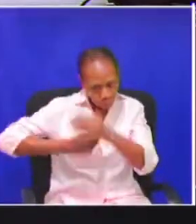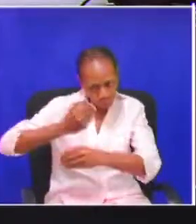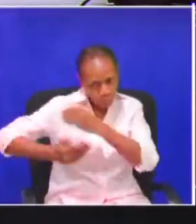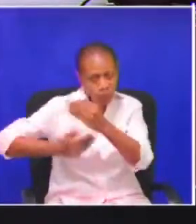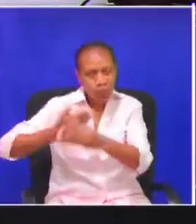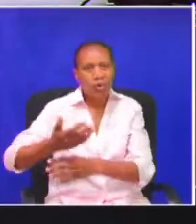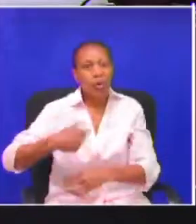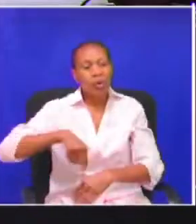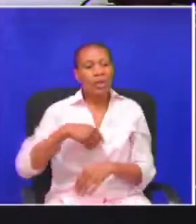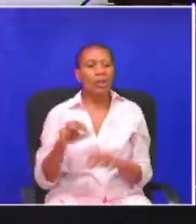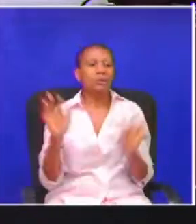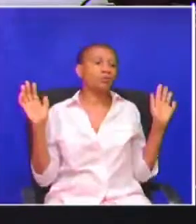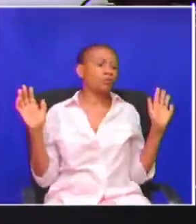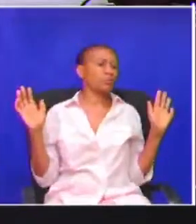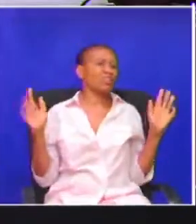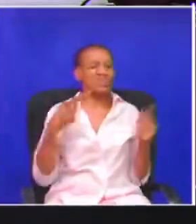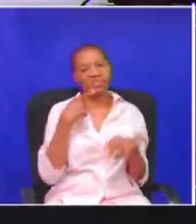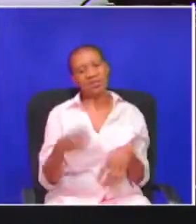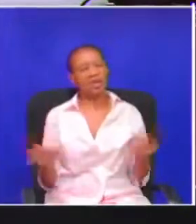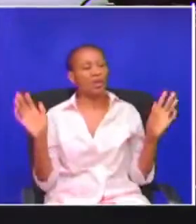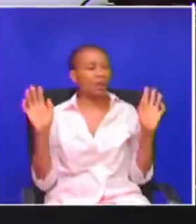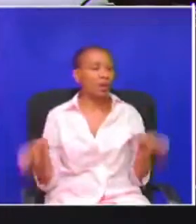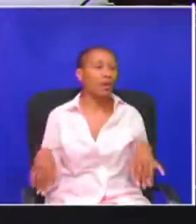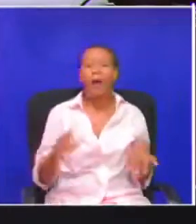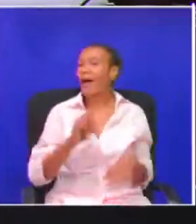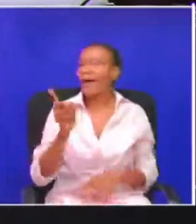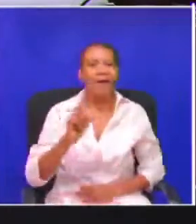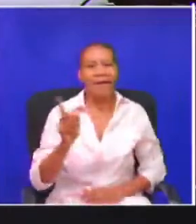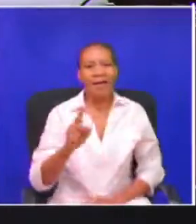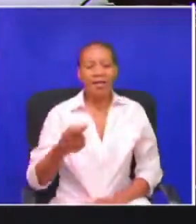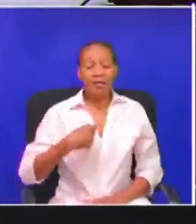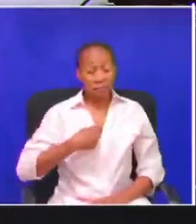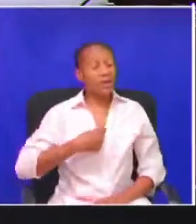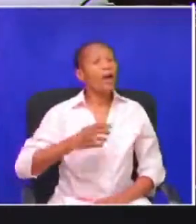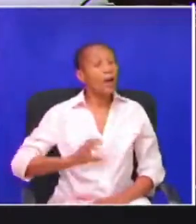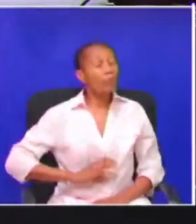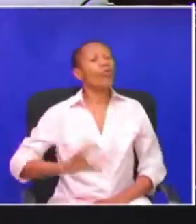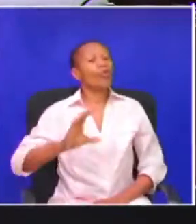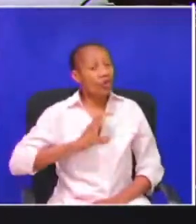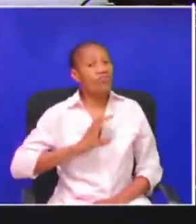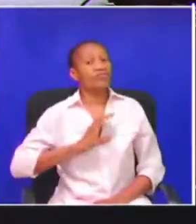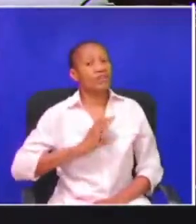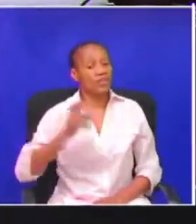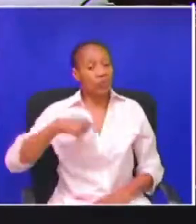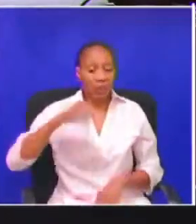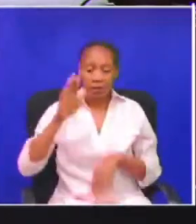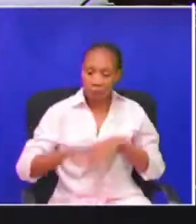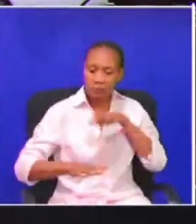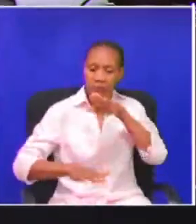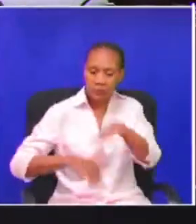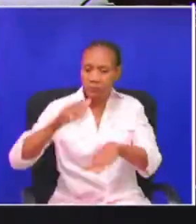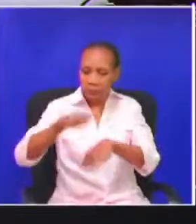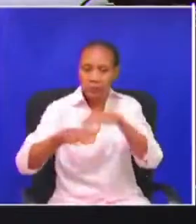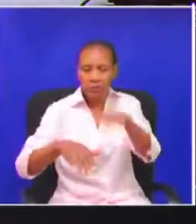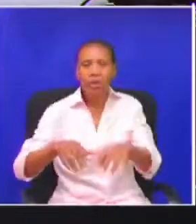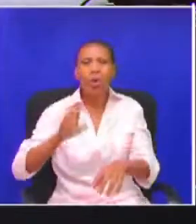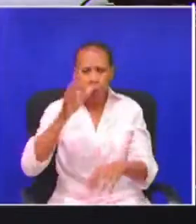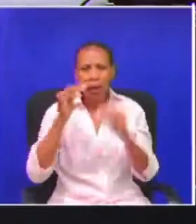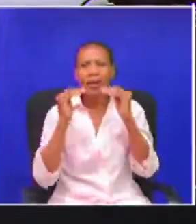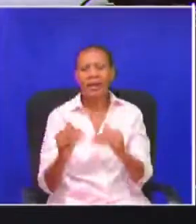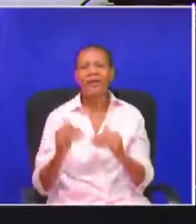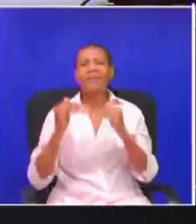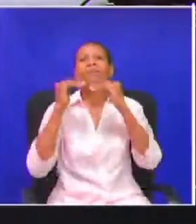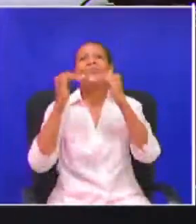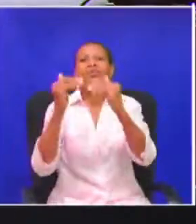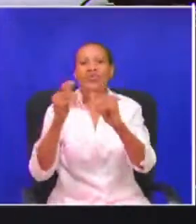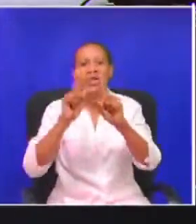not standing in one place, and I have confidence that with the measures that we are taking of improving the